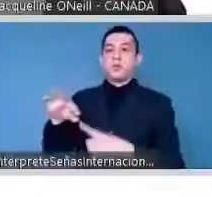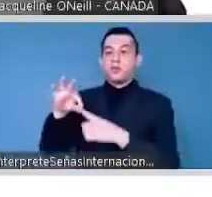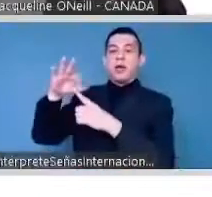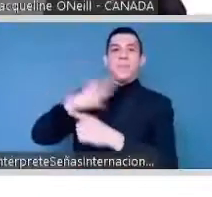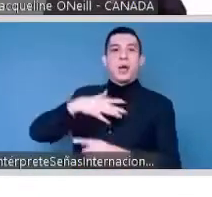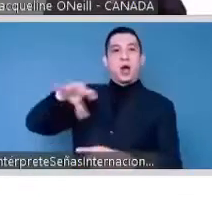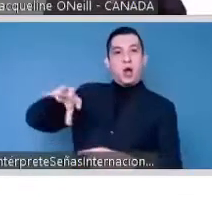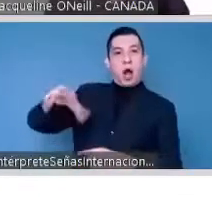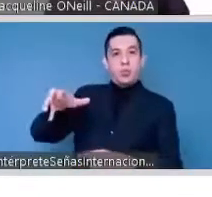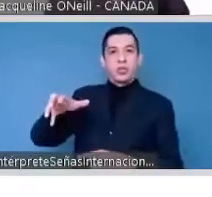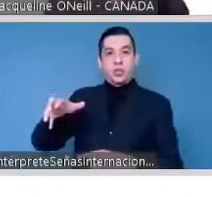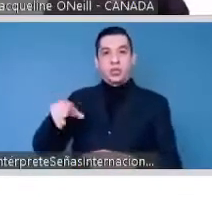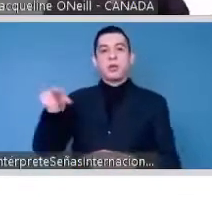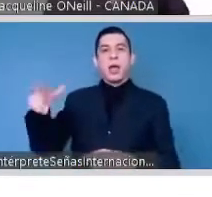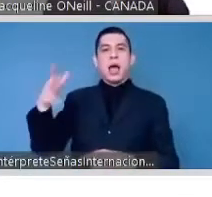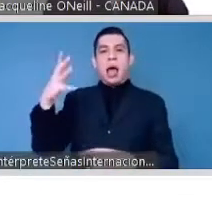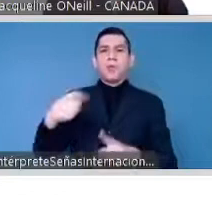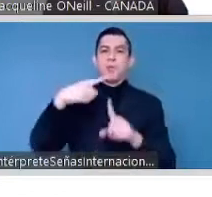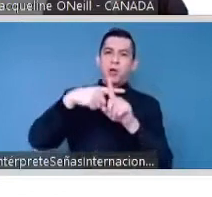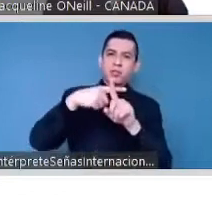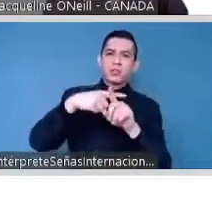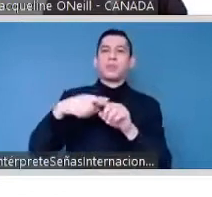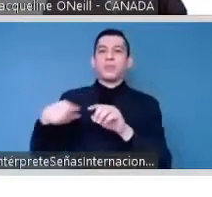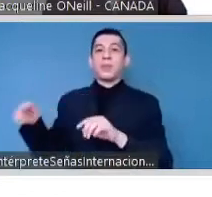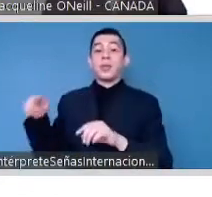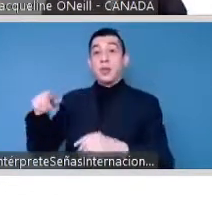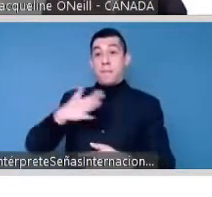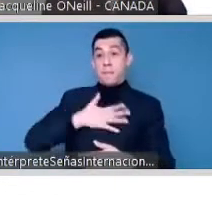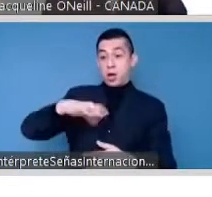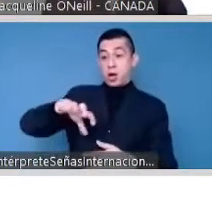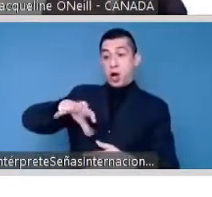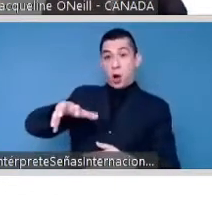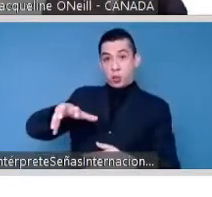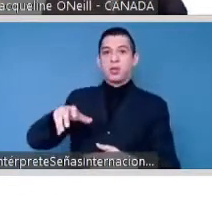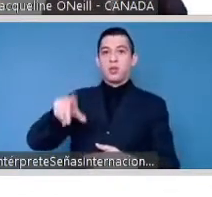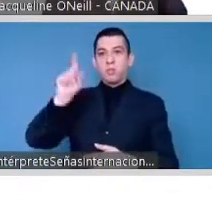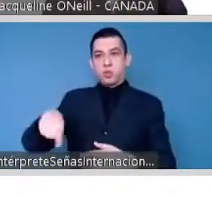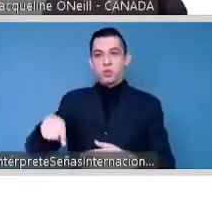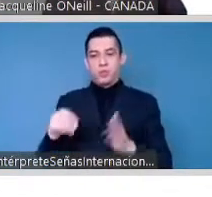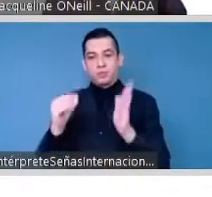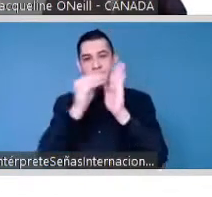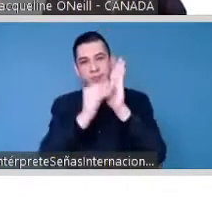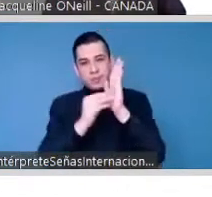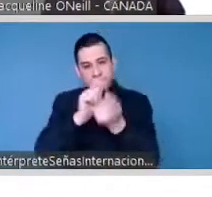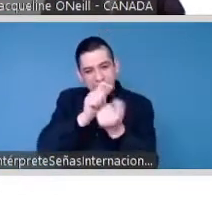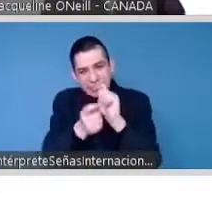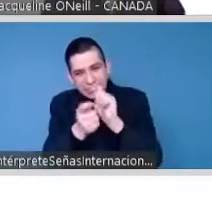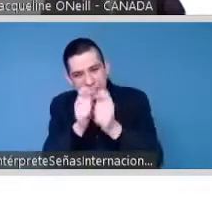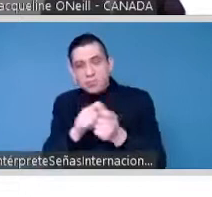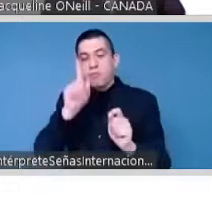that monitoring and the resources needed for implementation is a gap. And I want to add to that